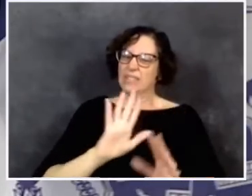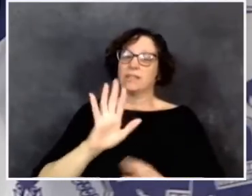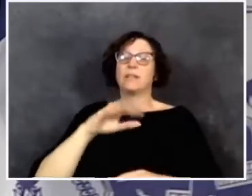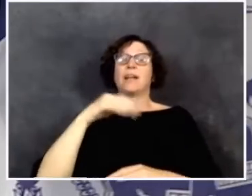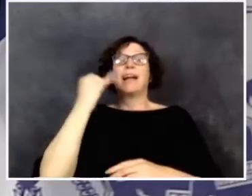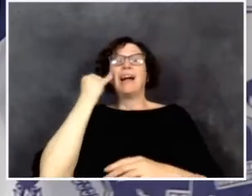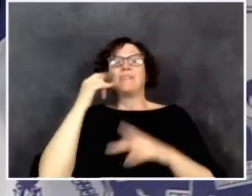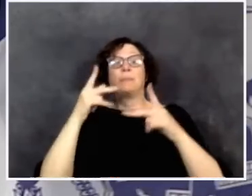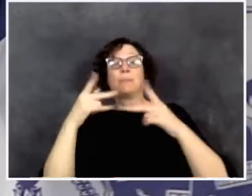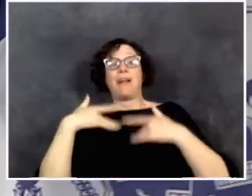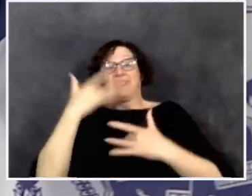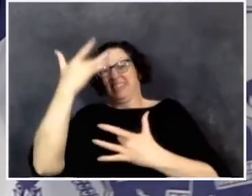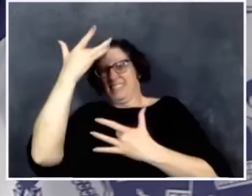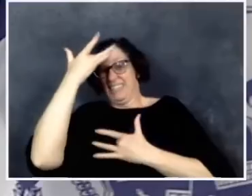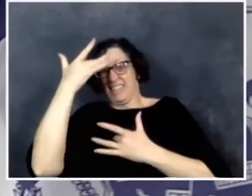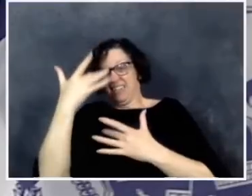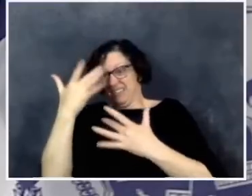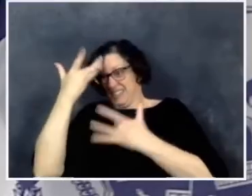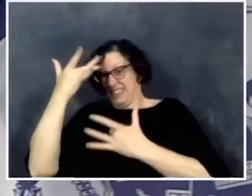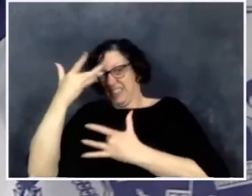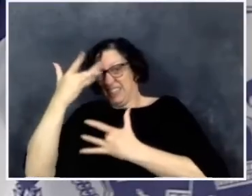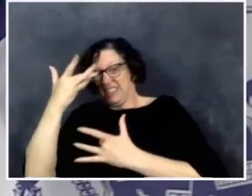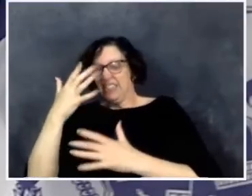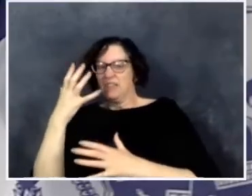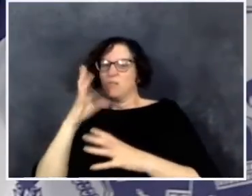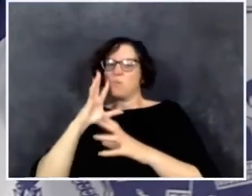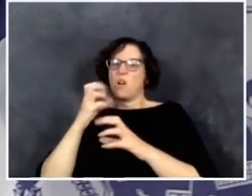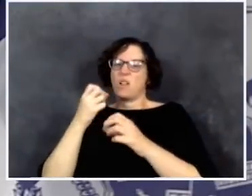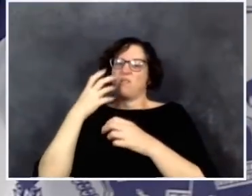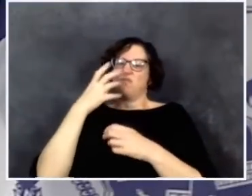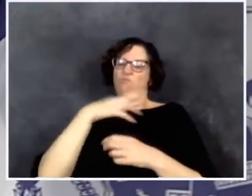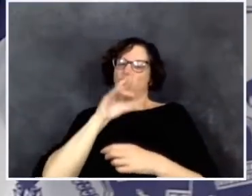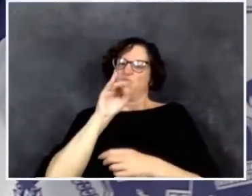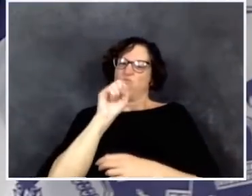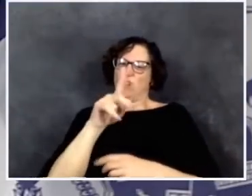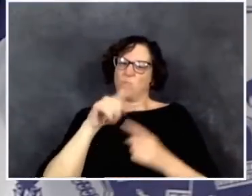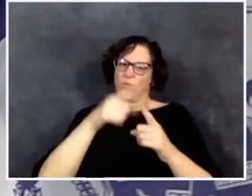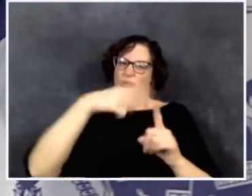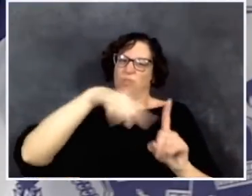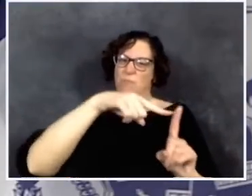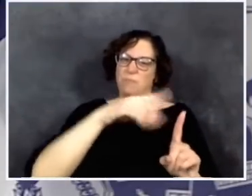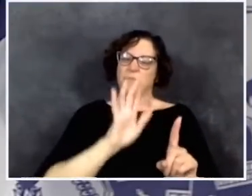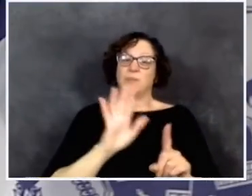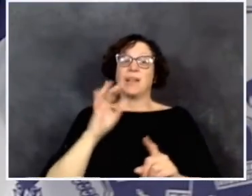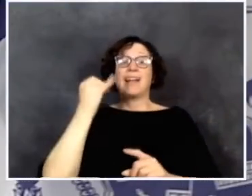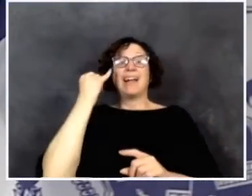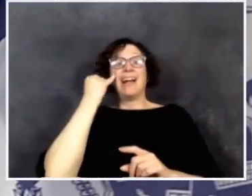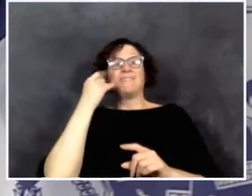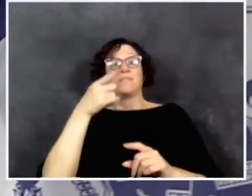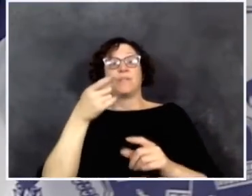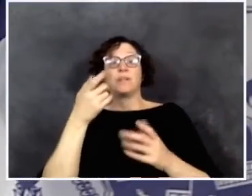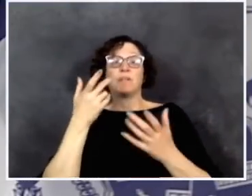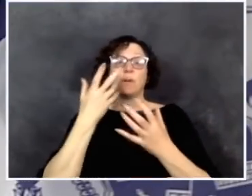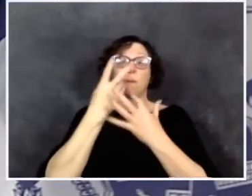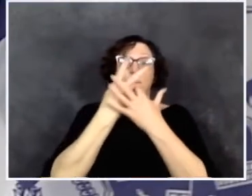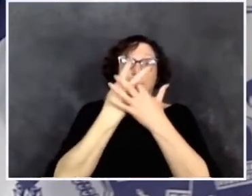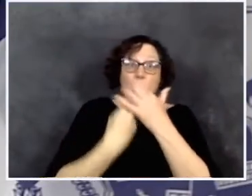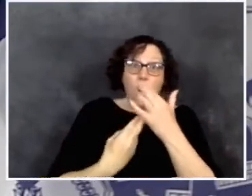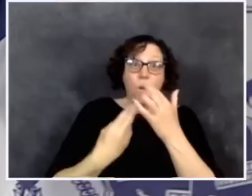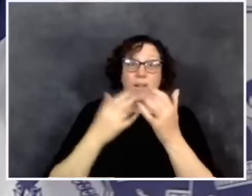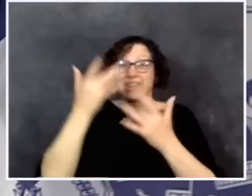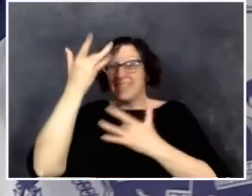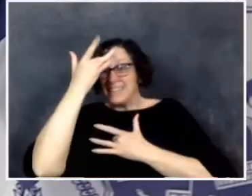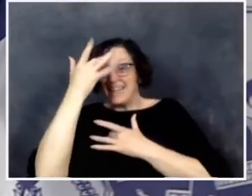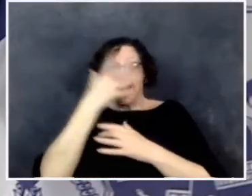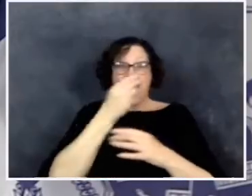when the two overlap, those folks are in tremendous danger, and there needs to be real caution while we're still in the heat of this crisis. Remember, we